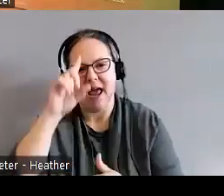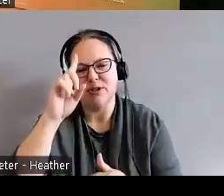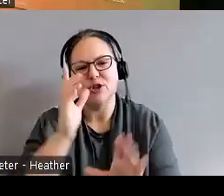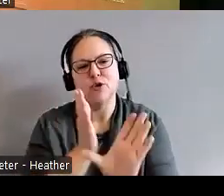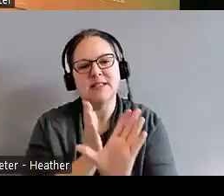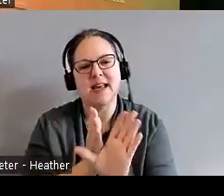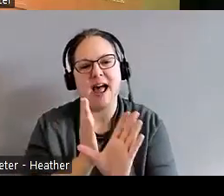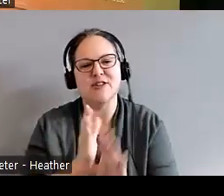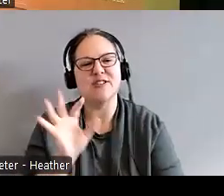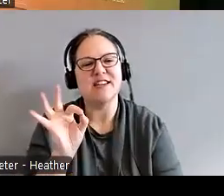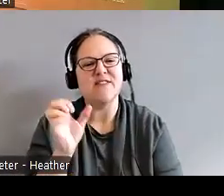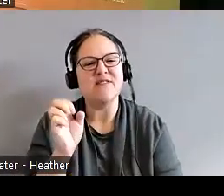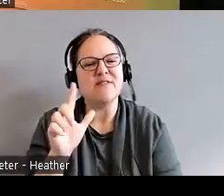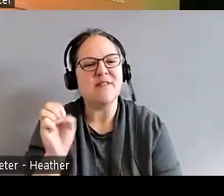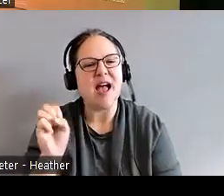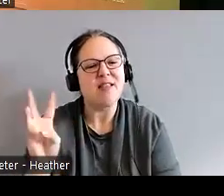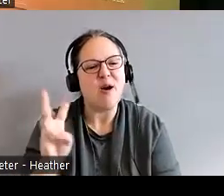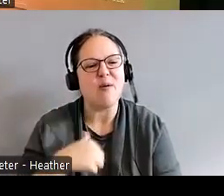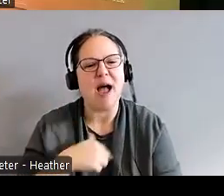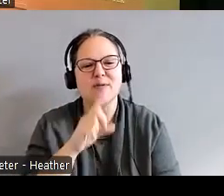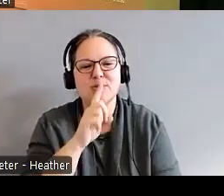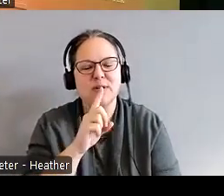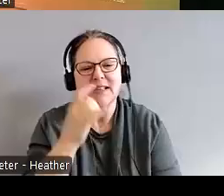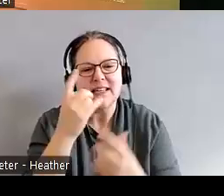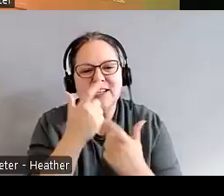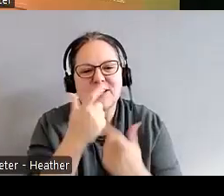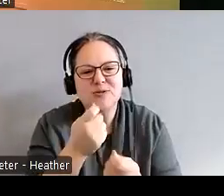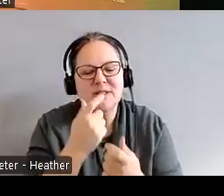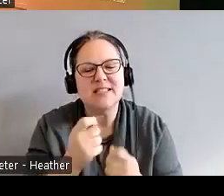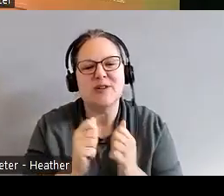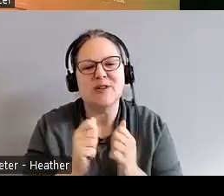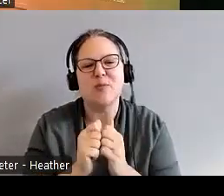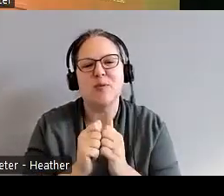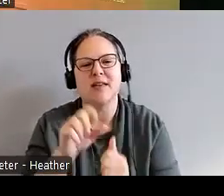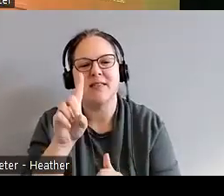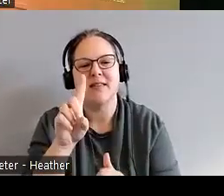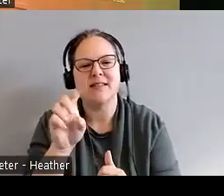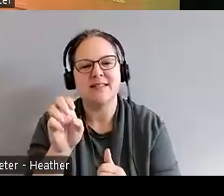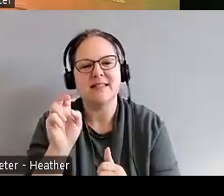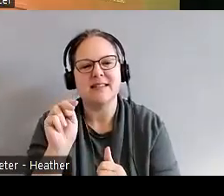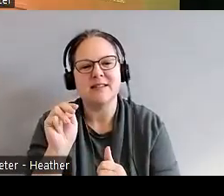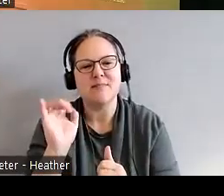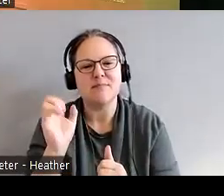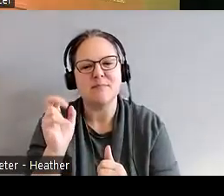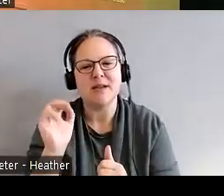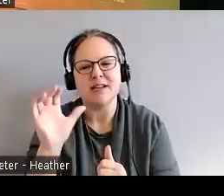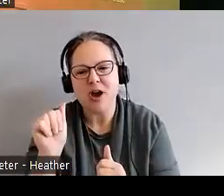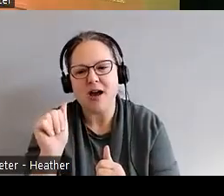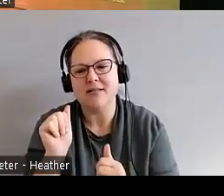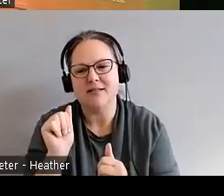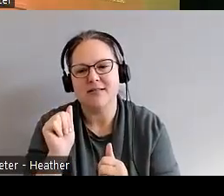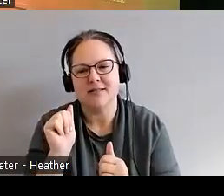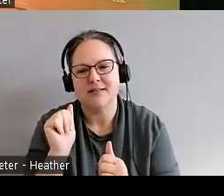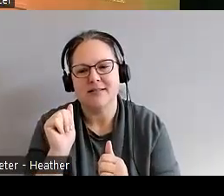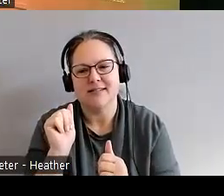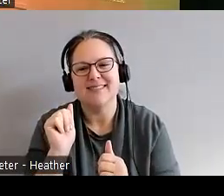was interested in dementia, and I was very interested in dementia prevention,